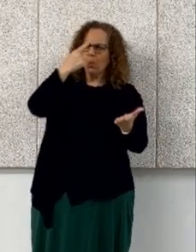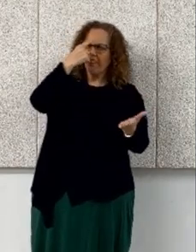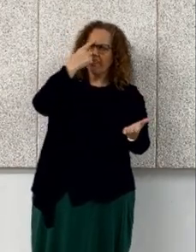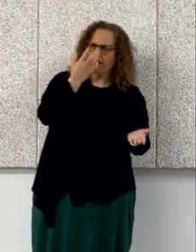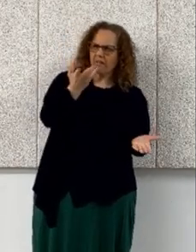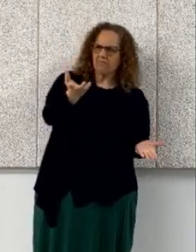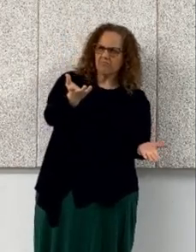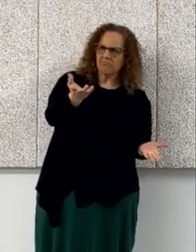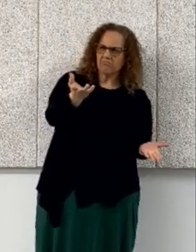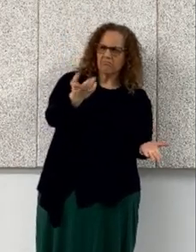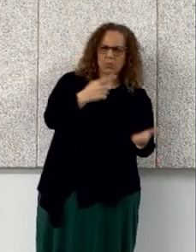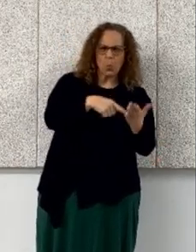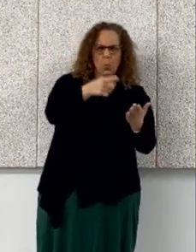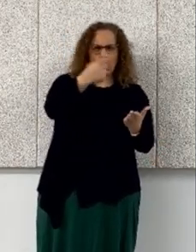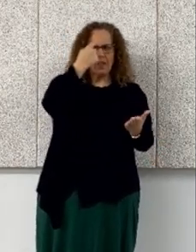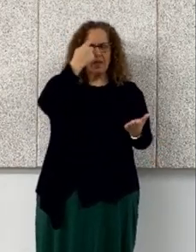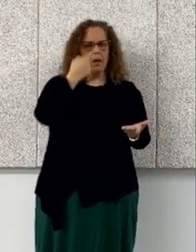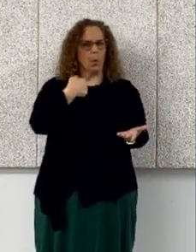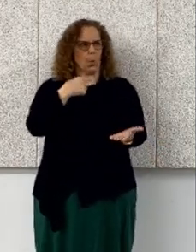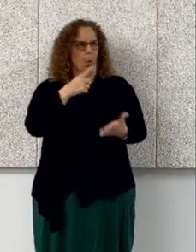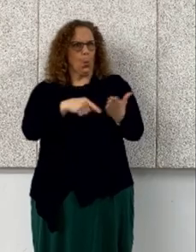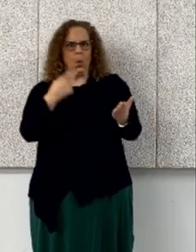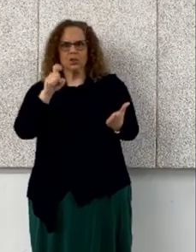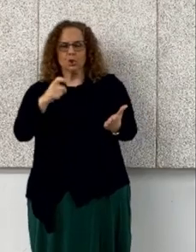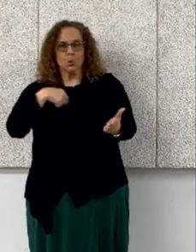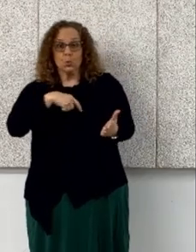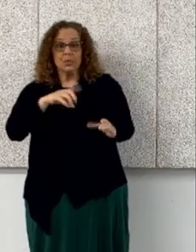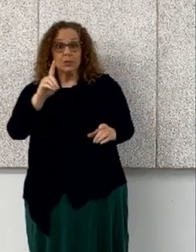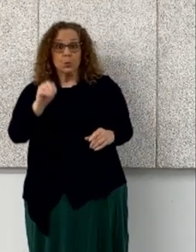do? So that there's, you know,